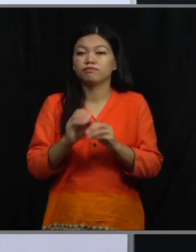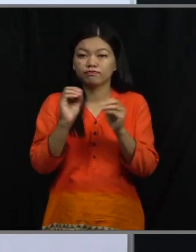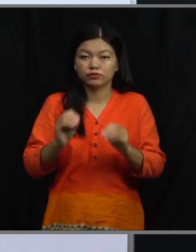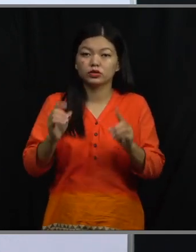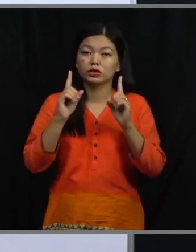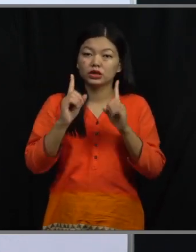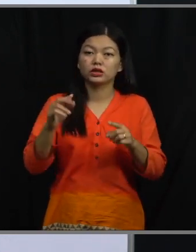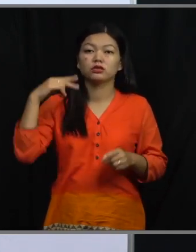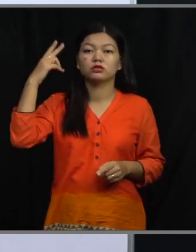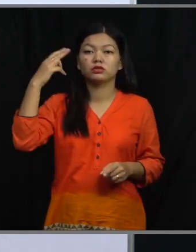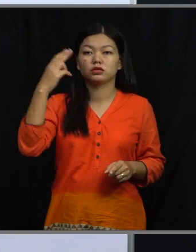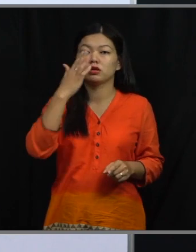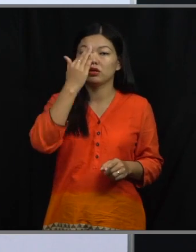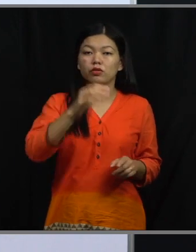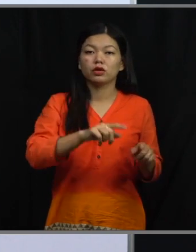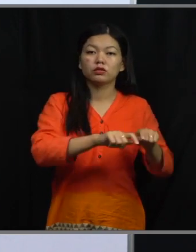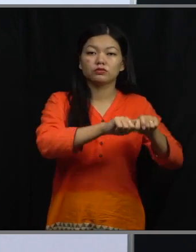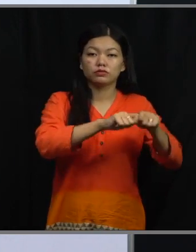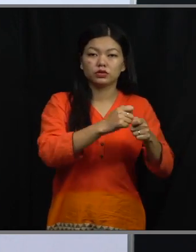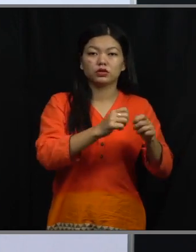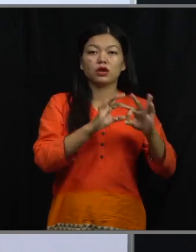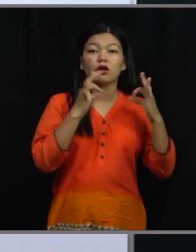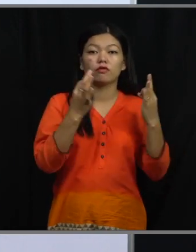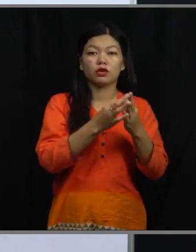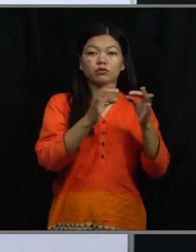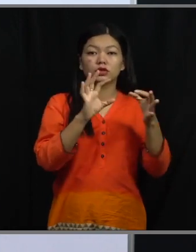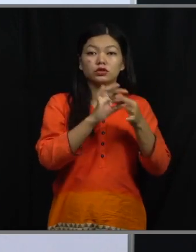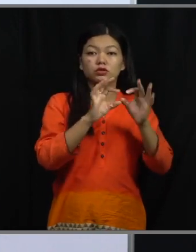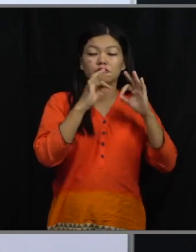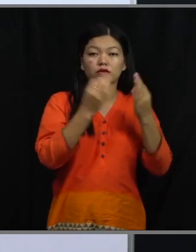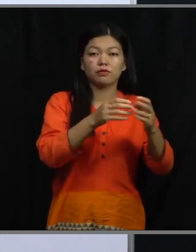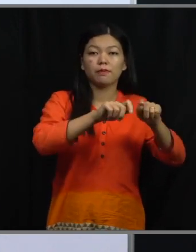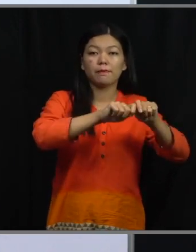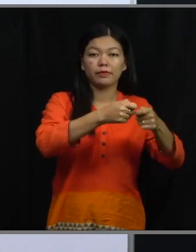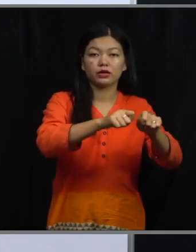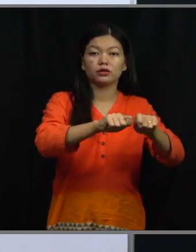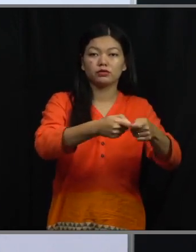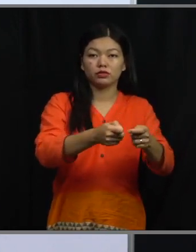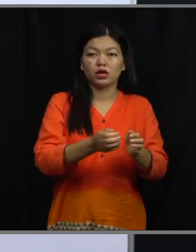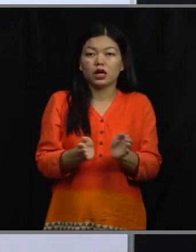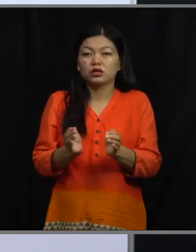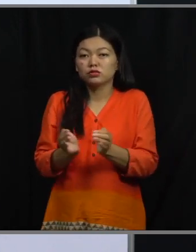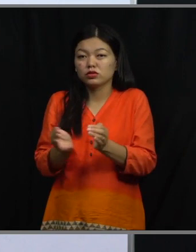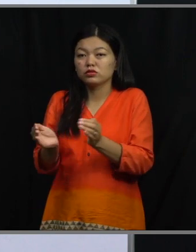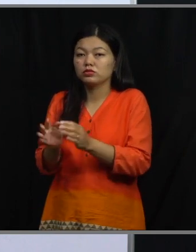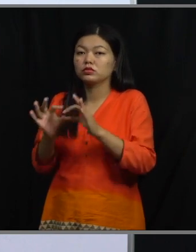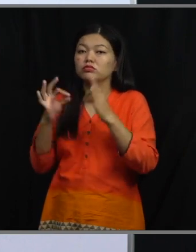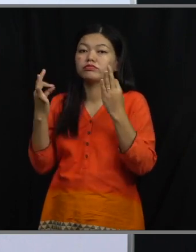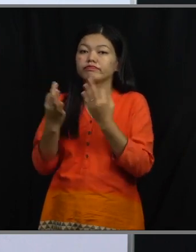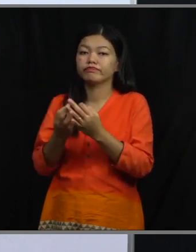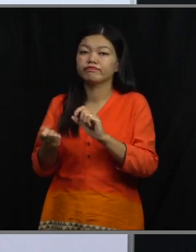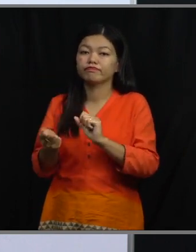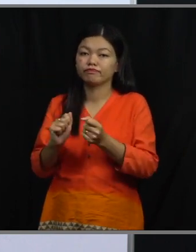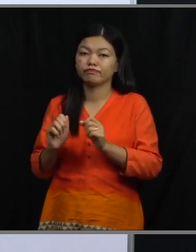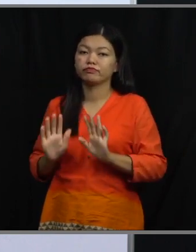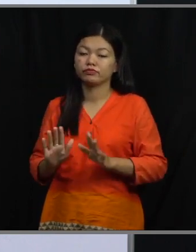you know, it also led to the breaking up of, you know, the joint family into nuclear family, okay. Slowly